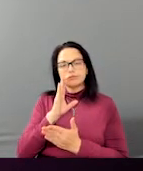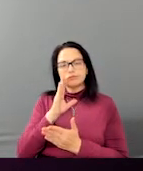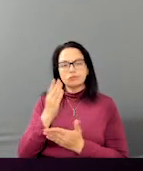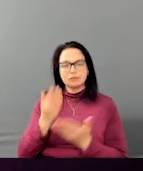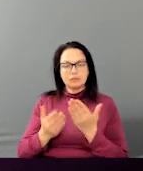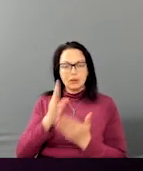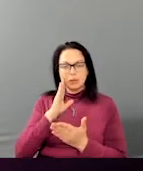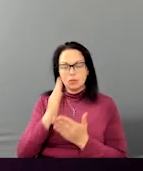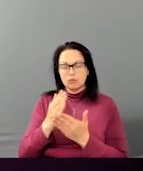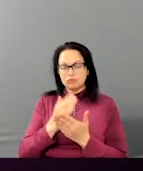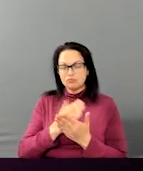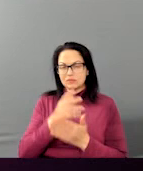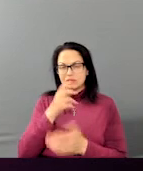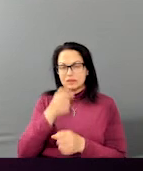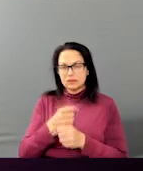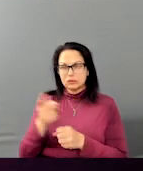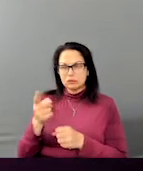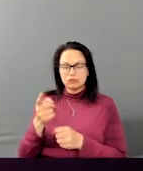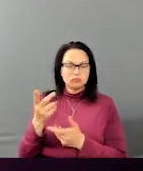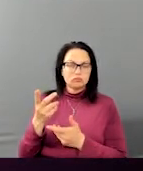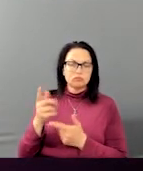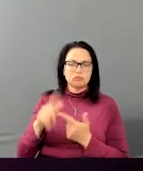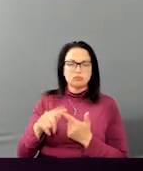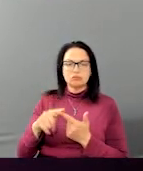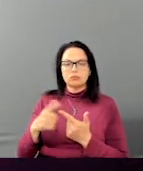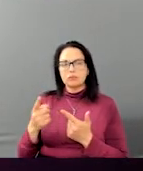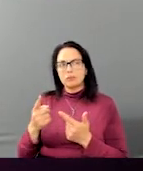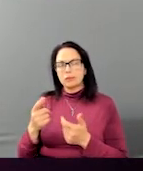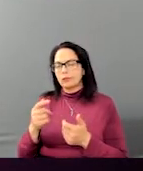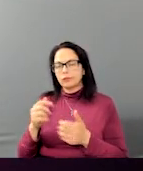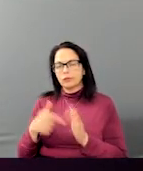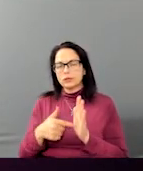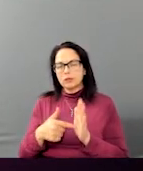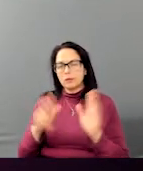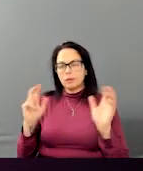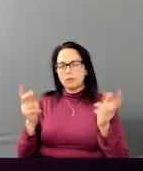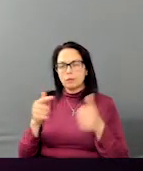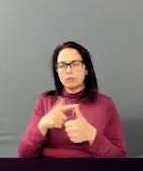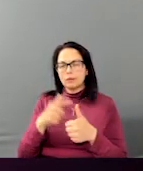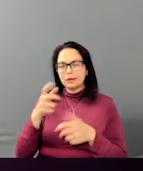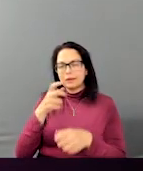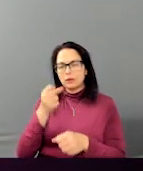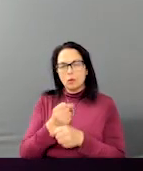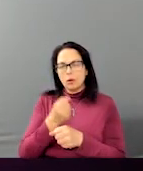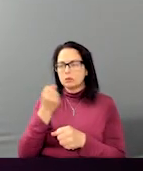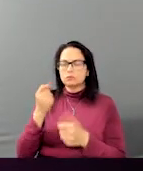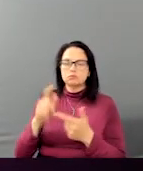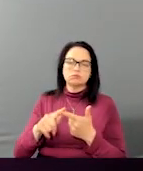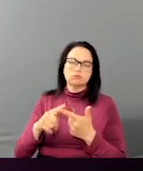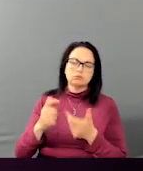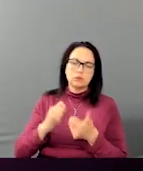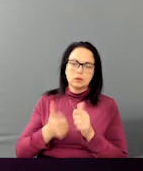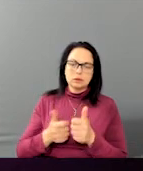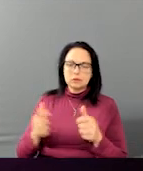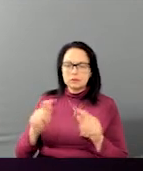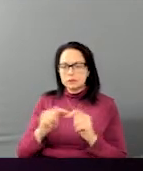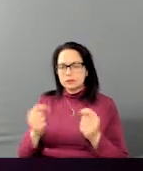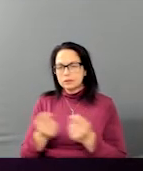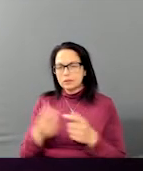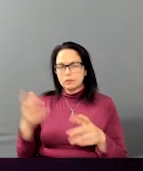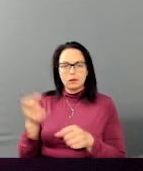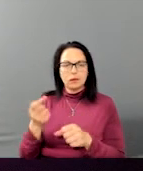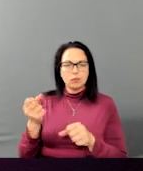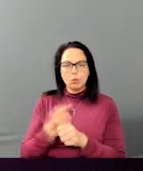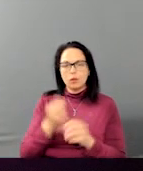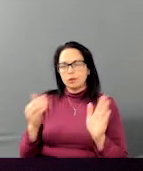list out the year they won, the opponent they beat, the record of the series, et cetera, et cetera, et cetera.